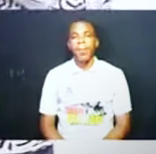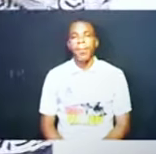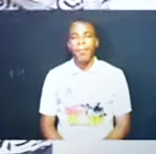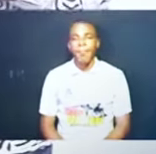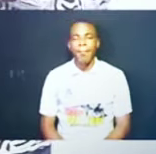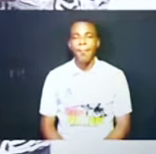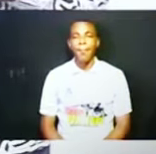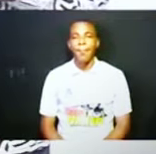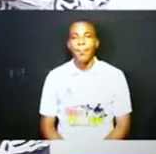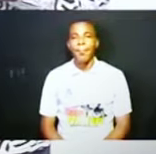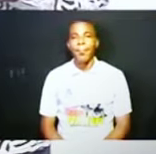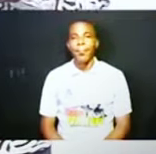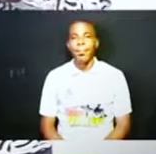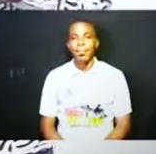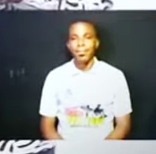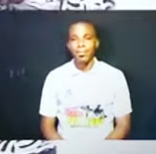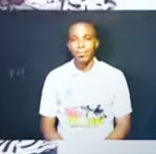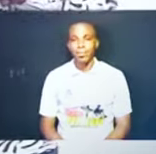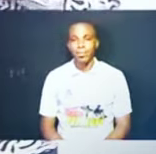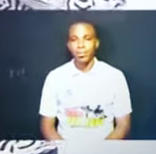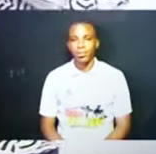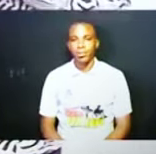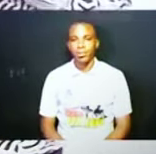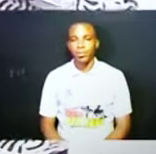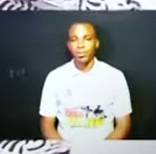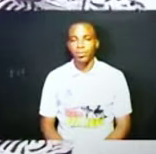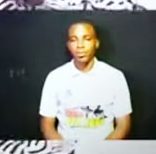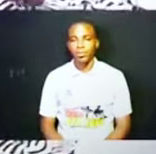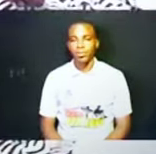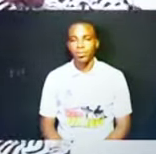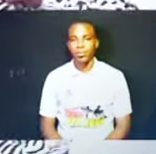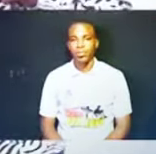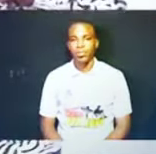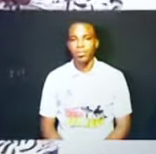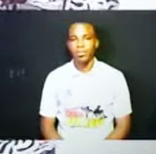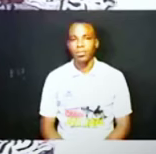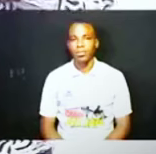ahotia, ubi, ahotia, ubi kwetia.